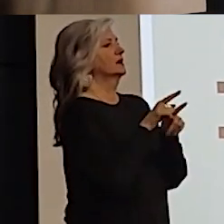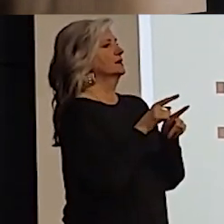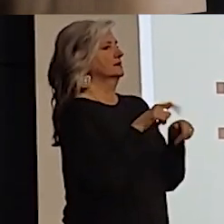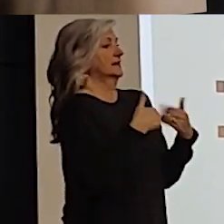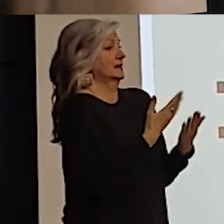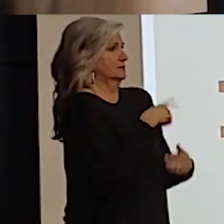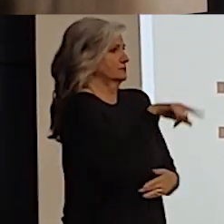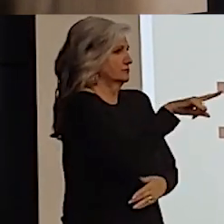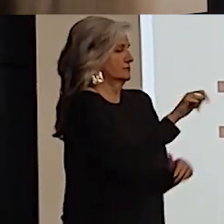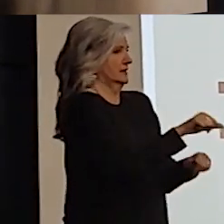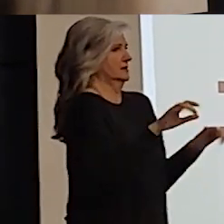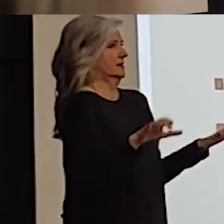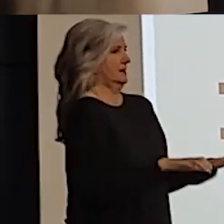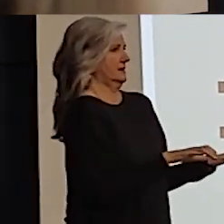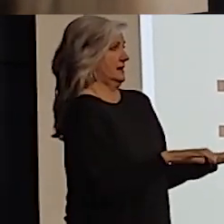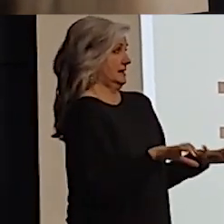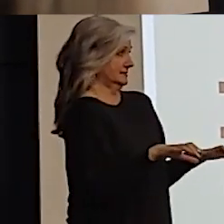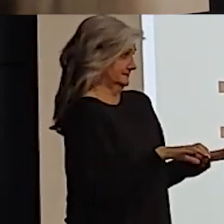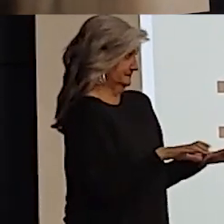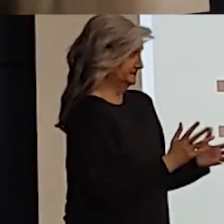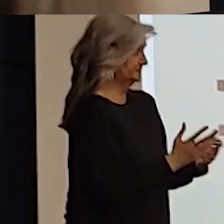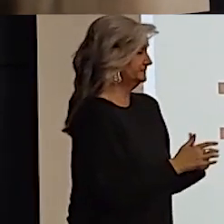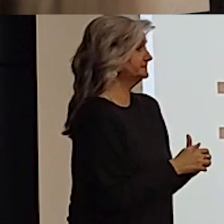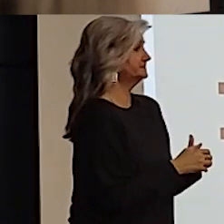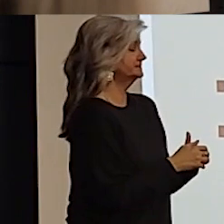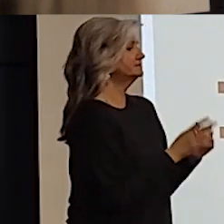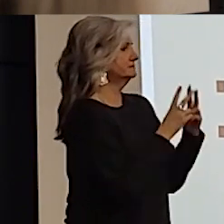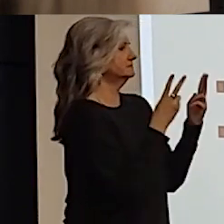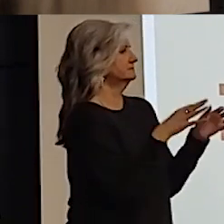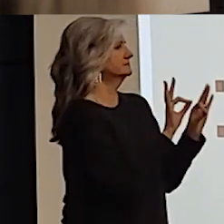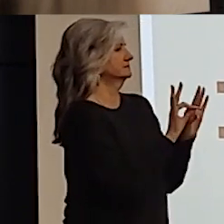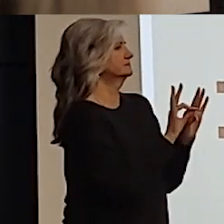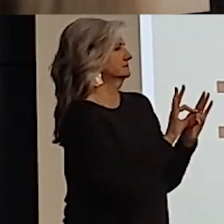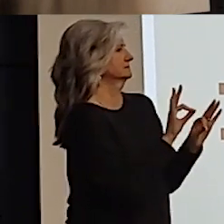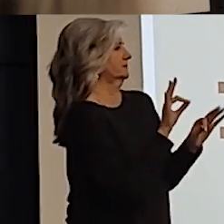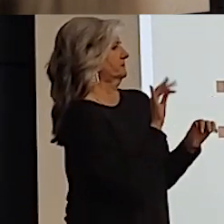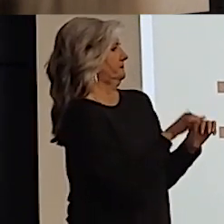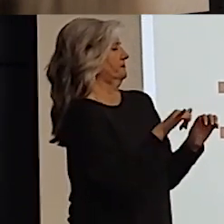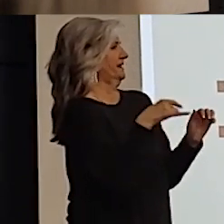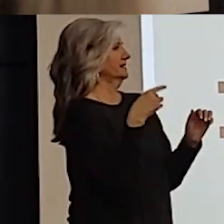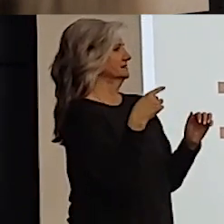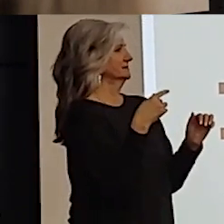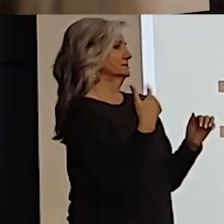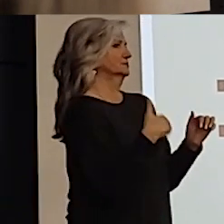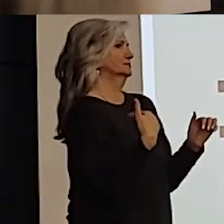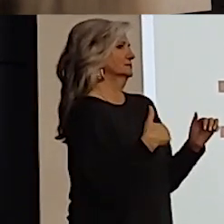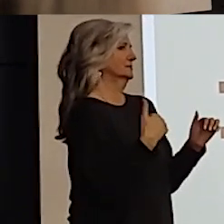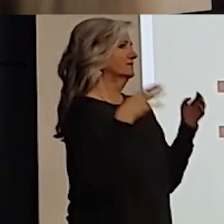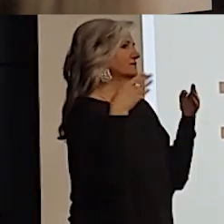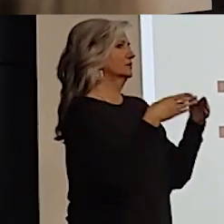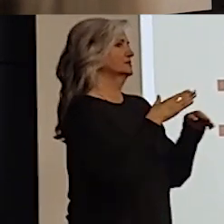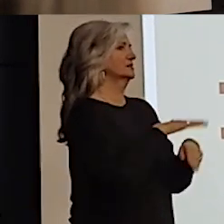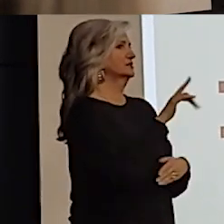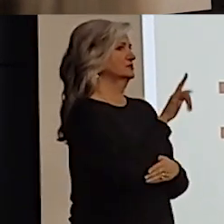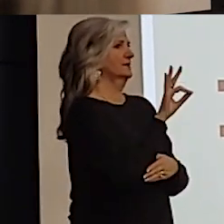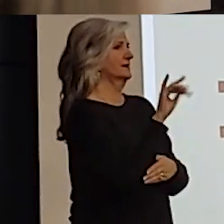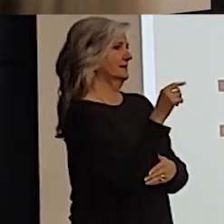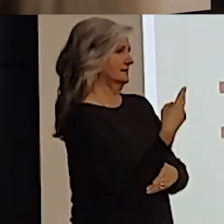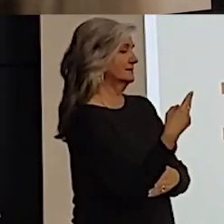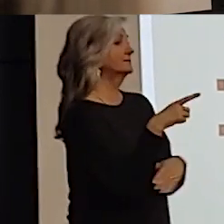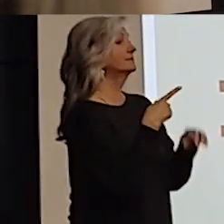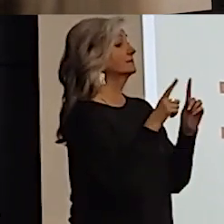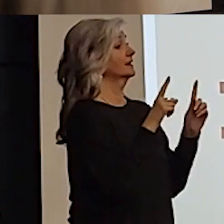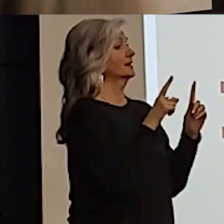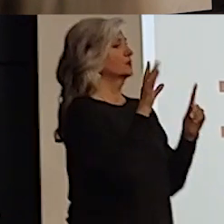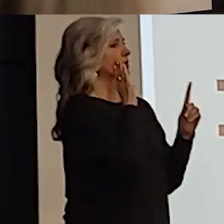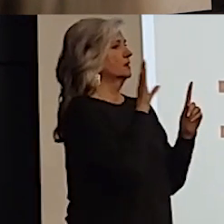take action, because that is so important and will be a big focus coming up on the 29th. But we